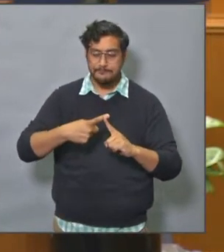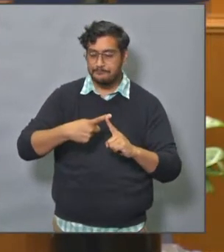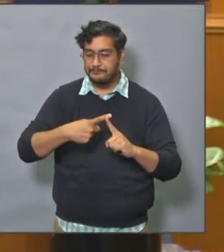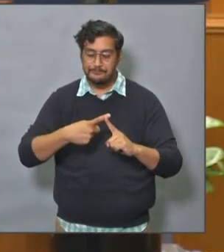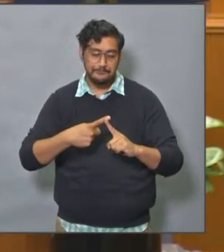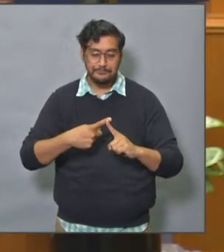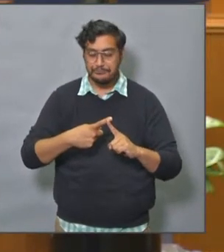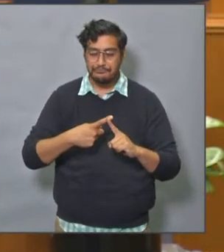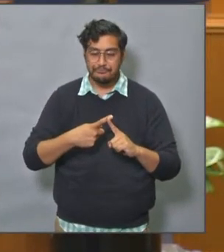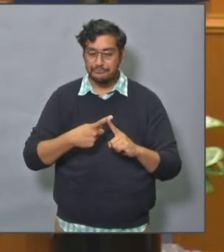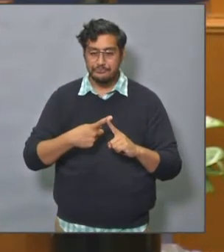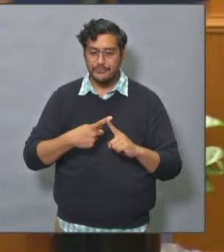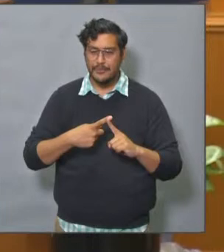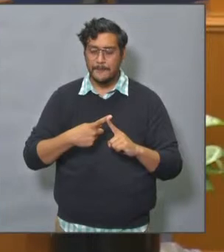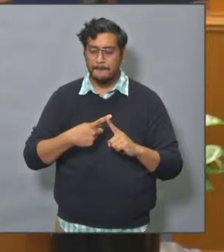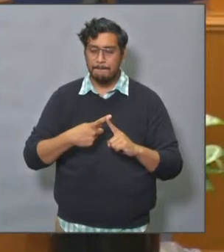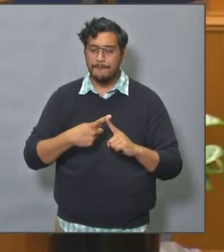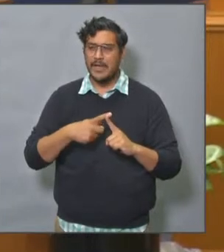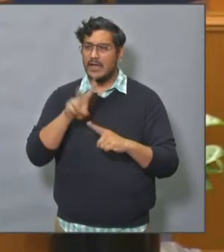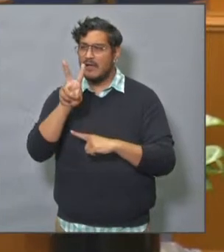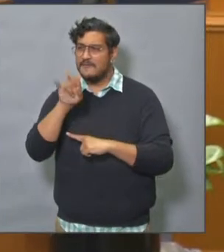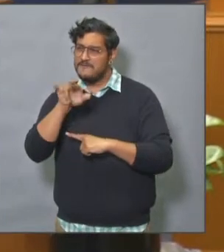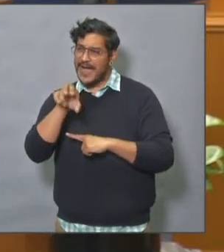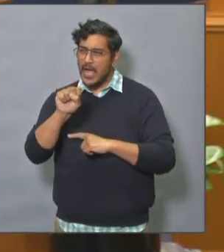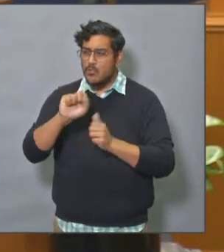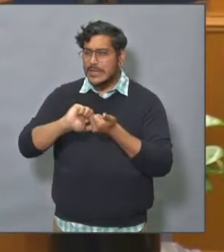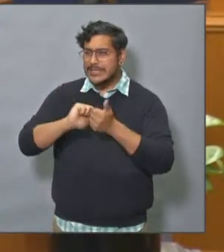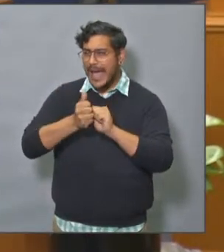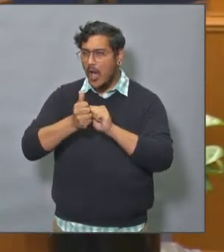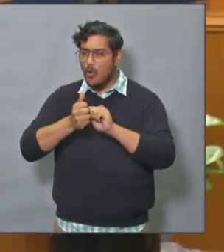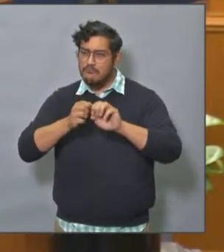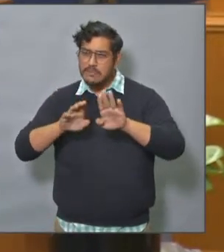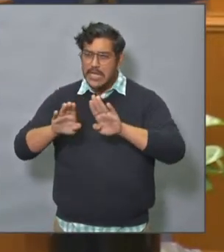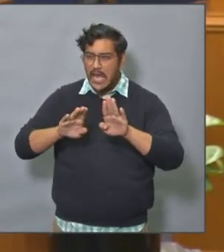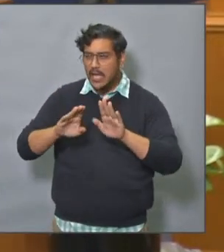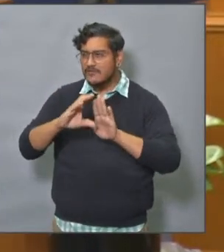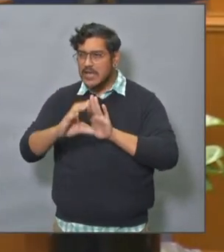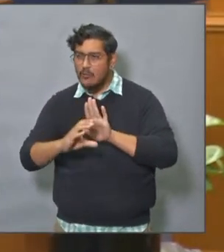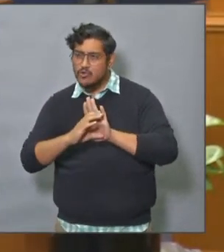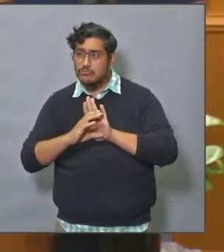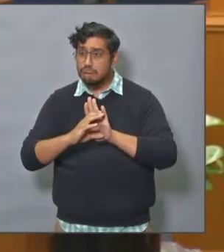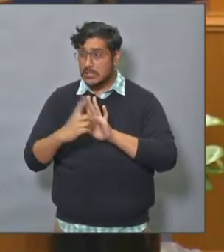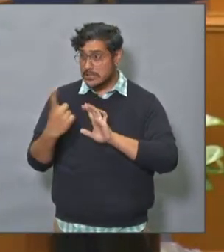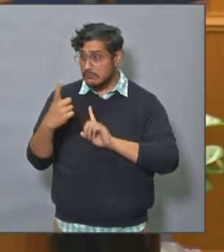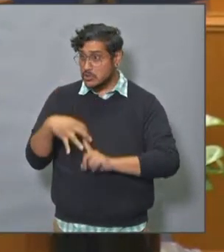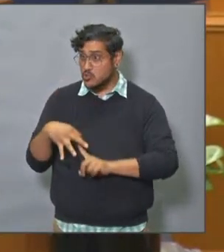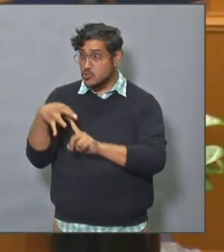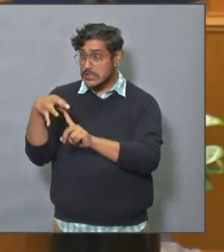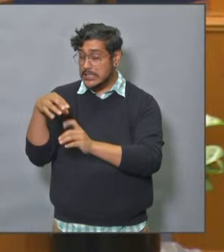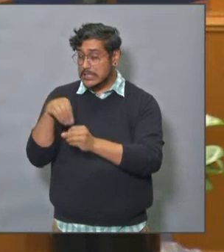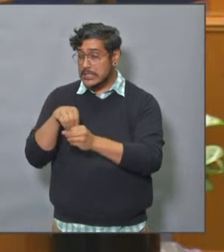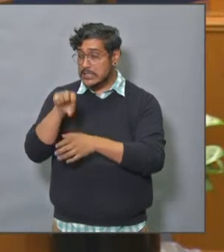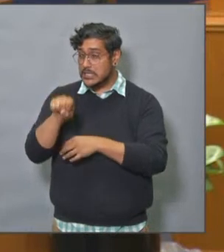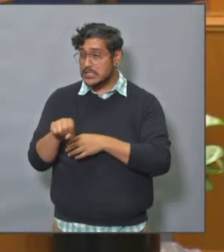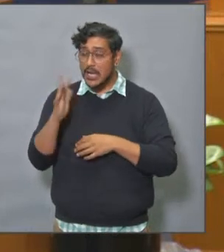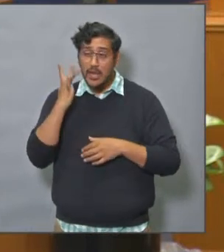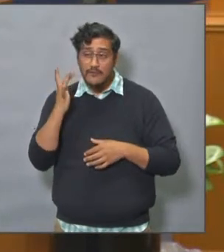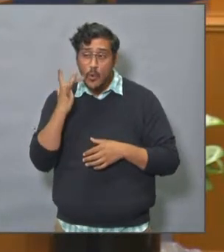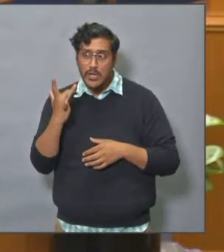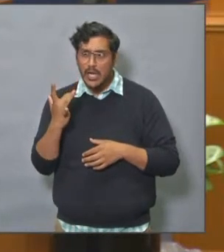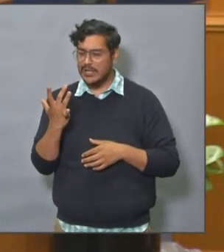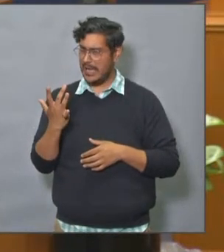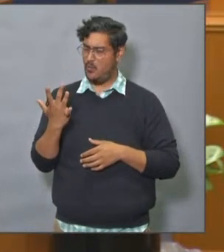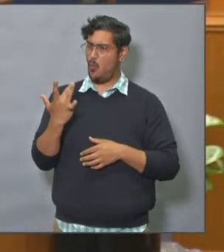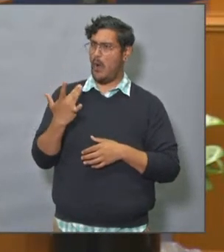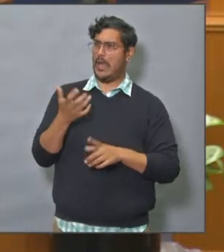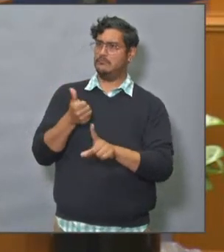characteristics of the virus in Southern California, if anything about it is unique, and they could explain the rapid increase